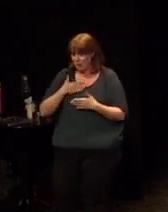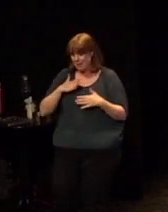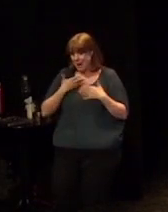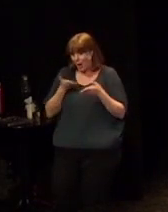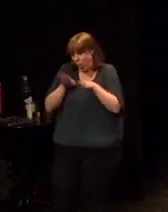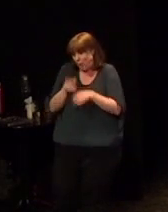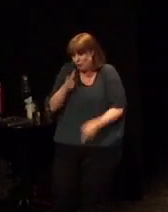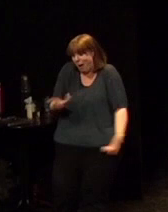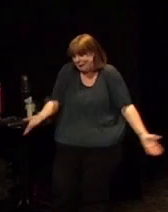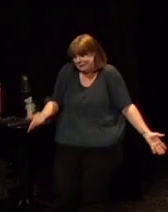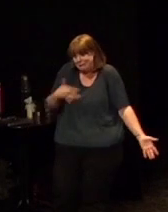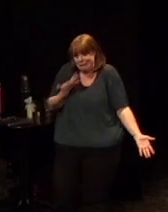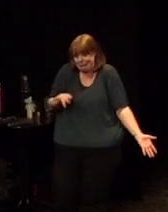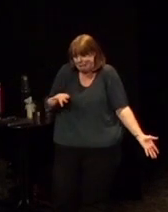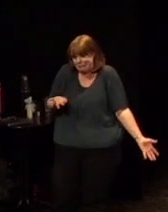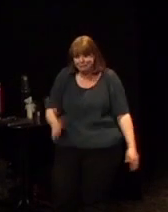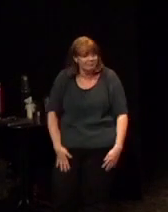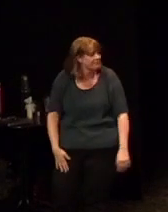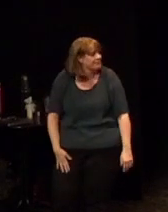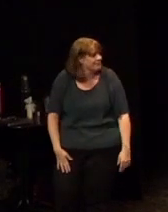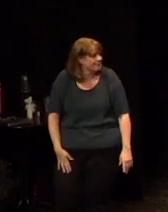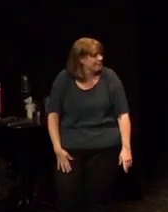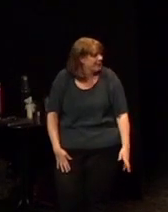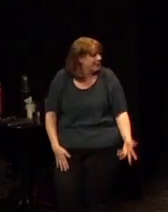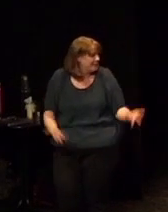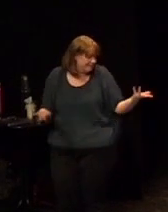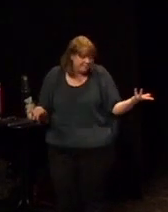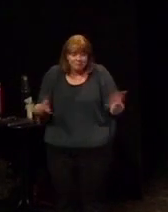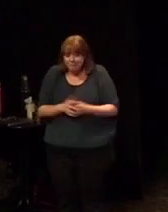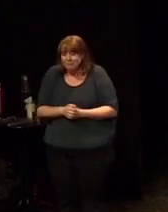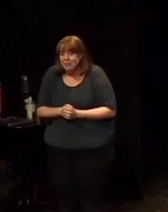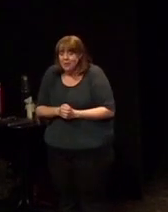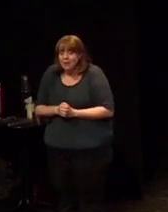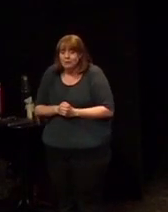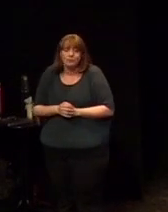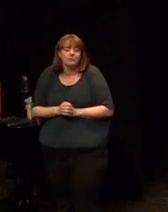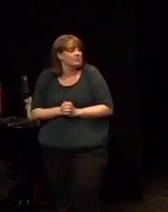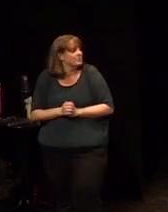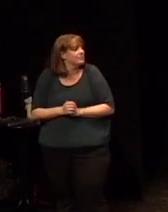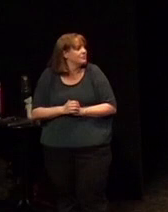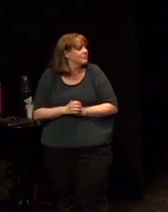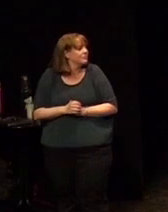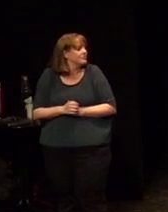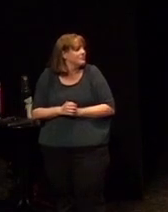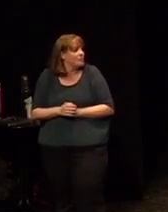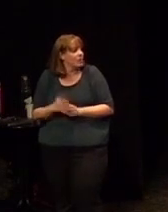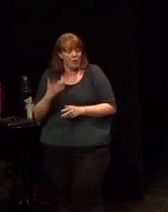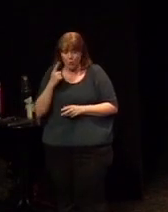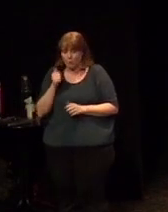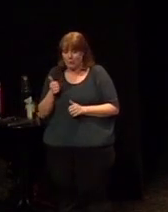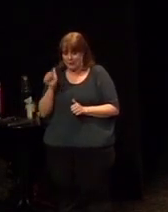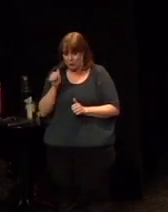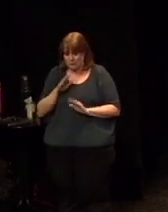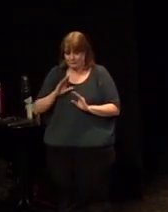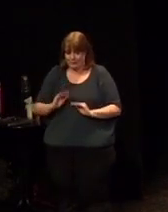for me. And I think one of the things to know is that when you have a good note to finish